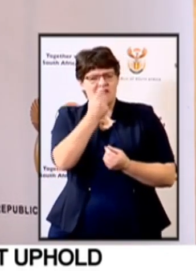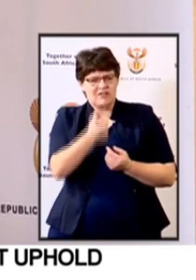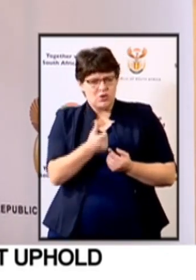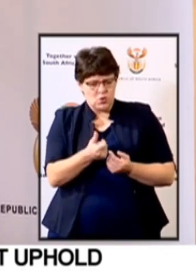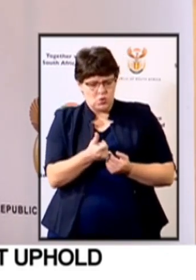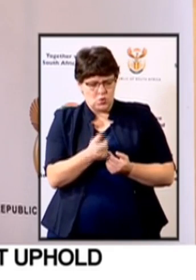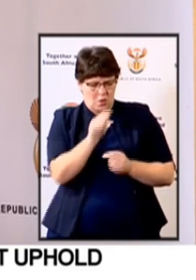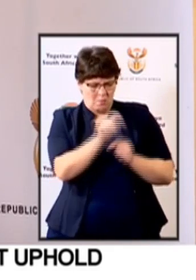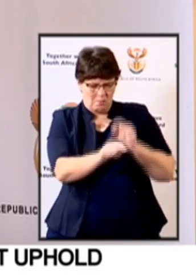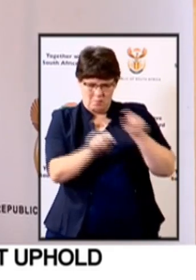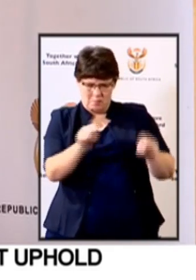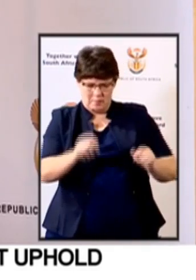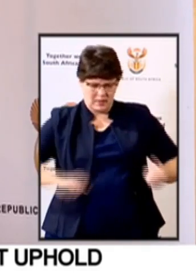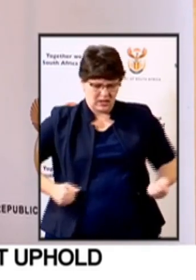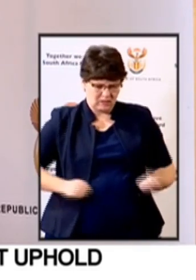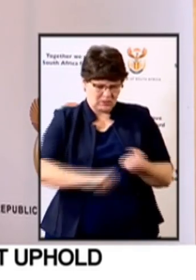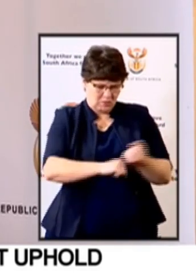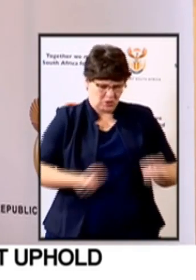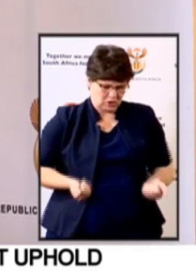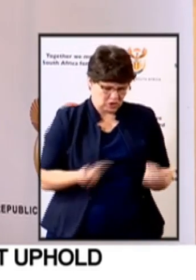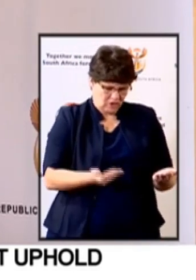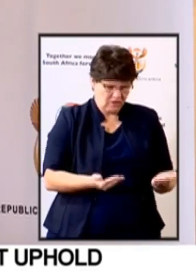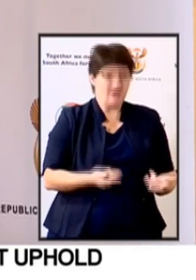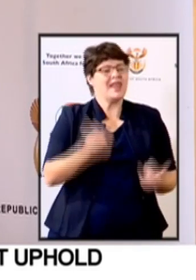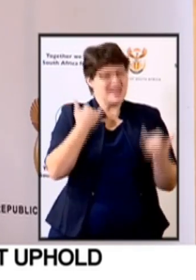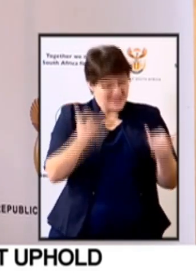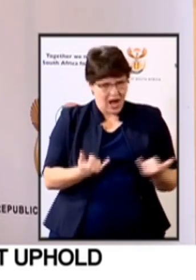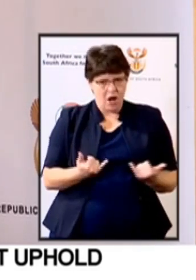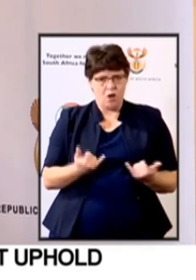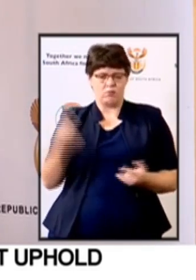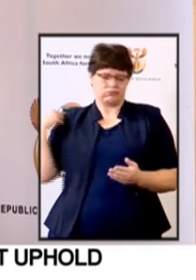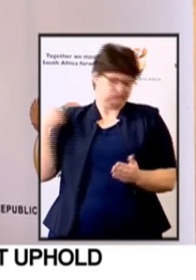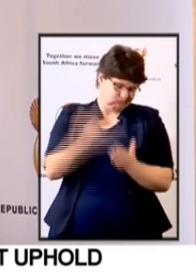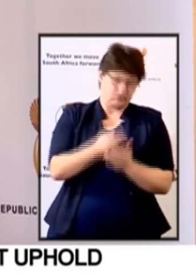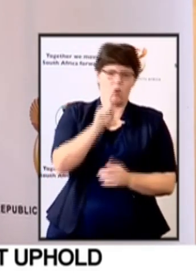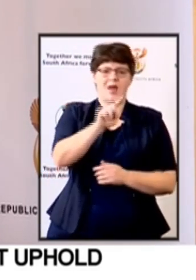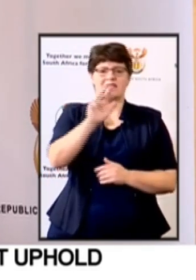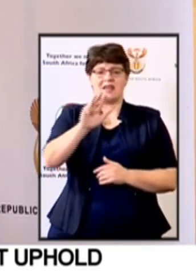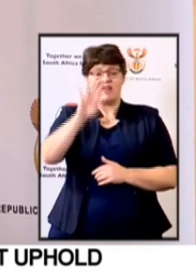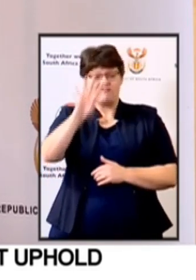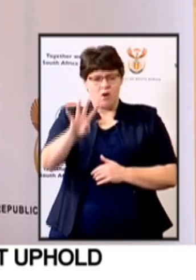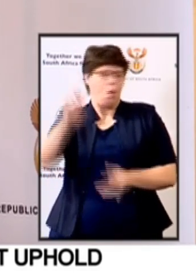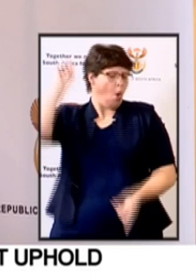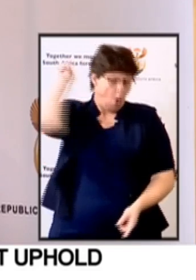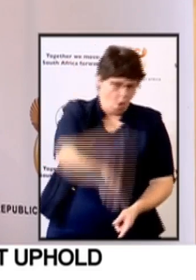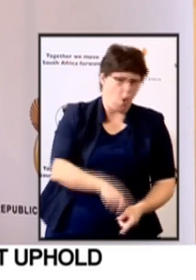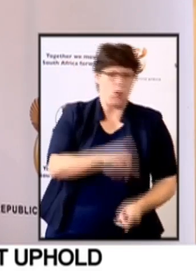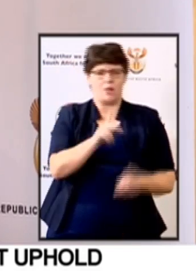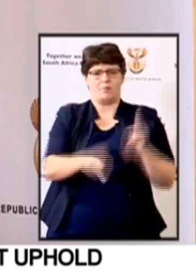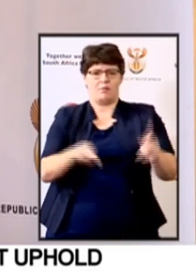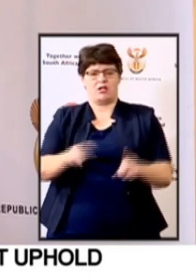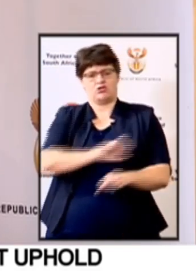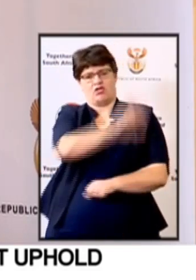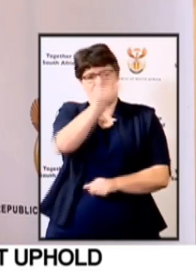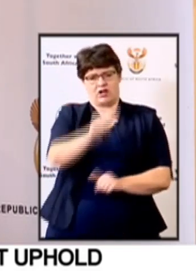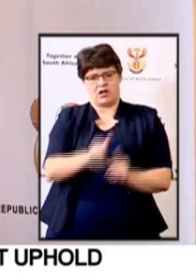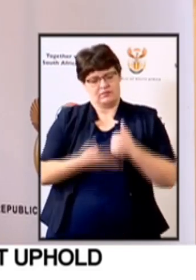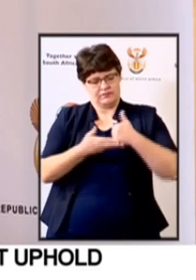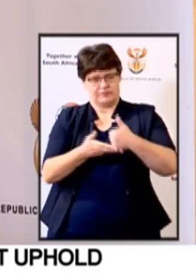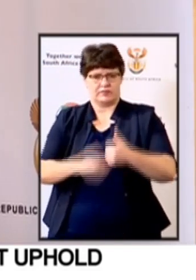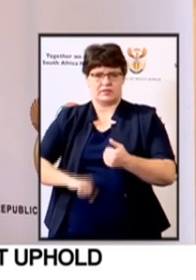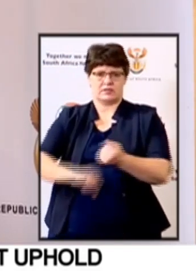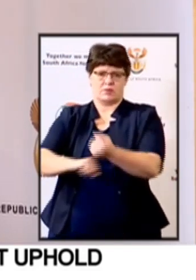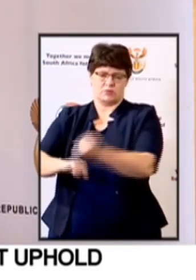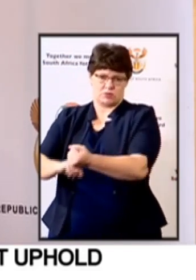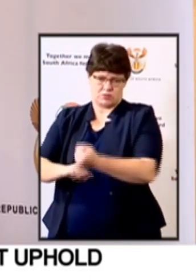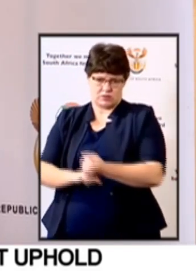serving all citizens in this country, especially since 1994. This is usually evidenced during the